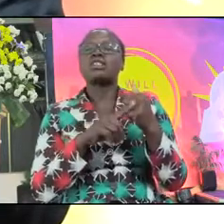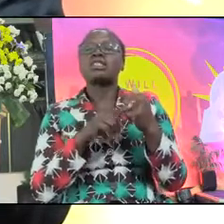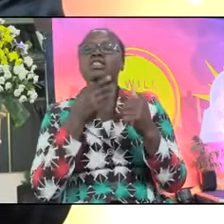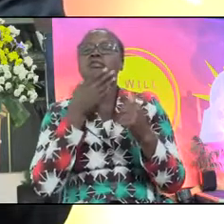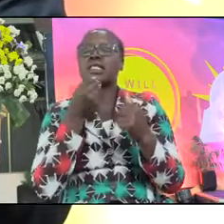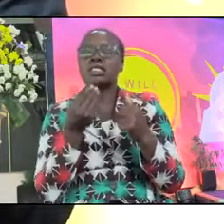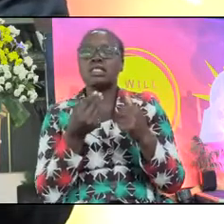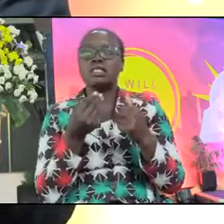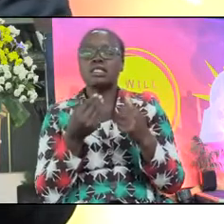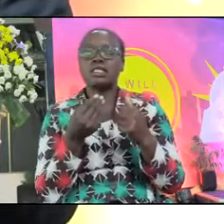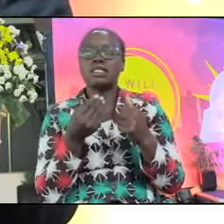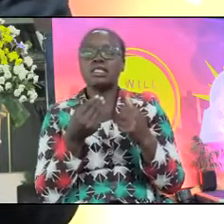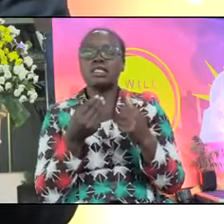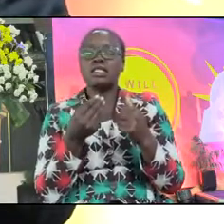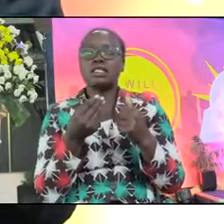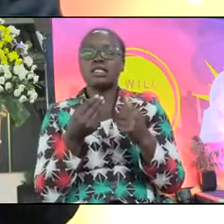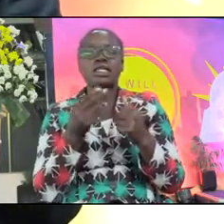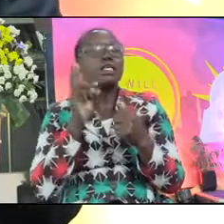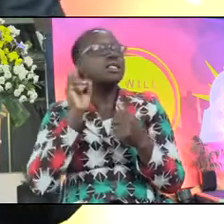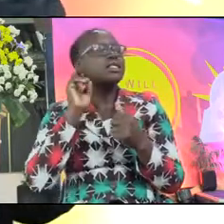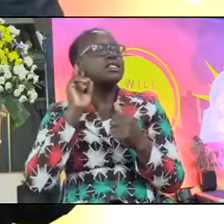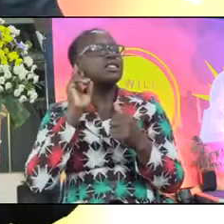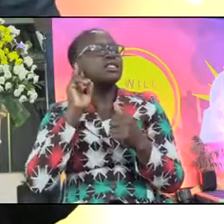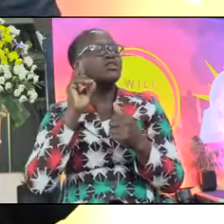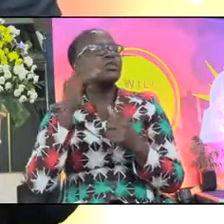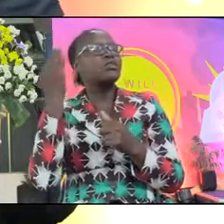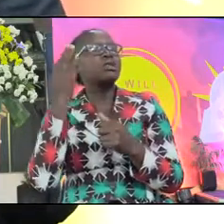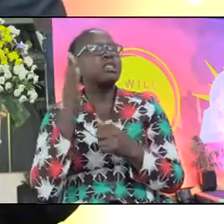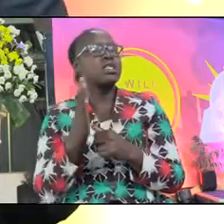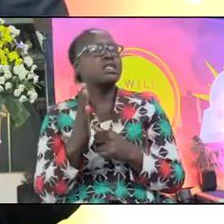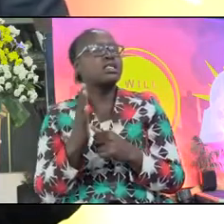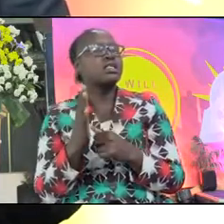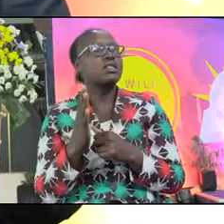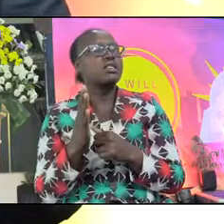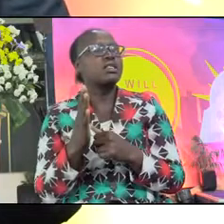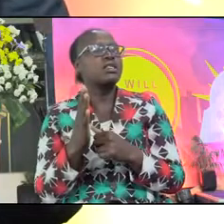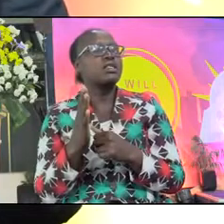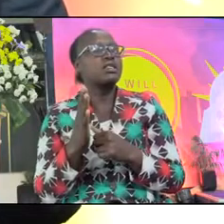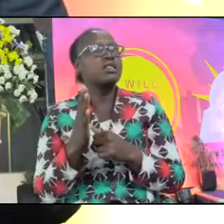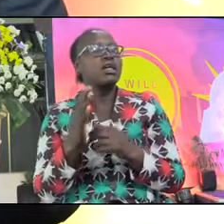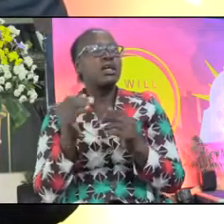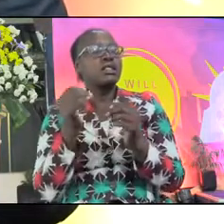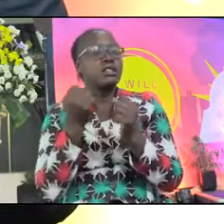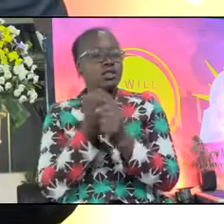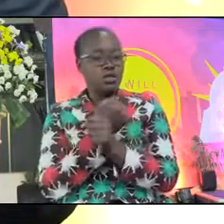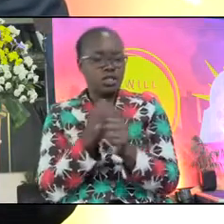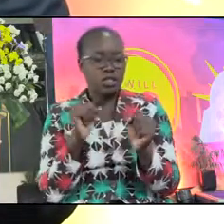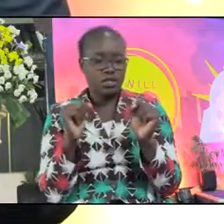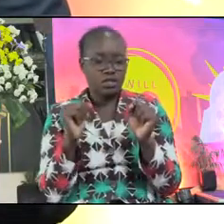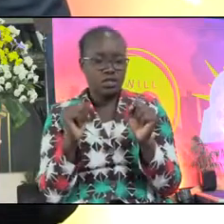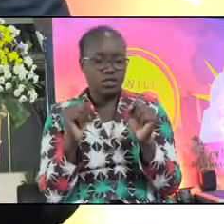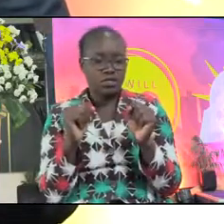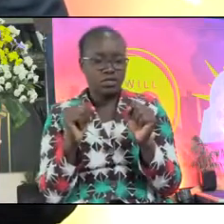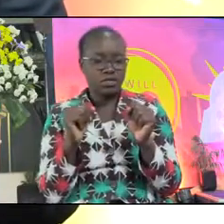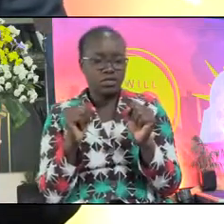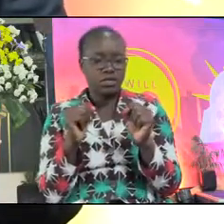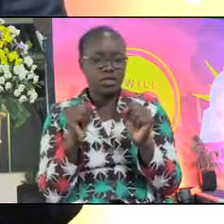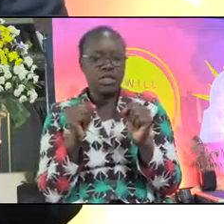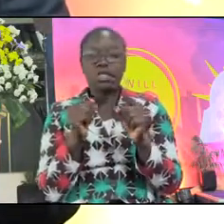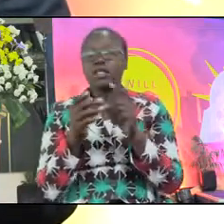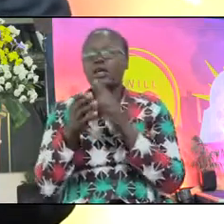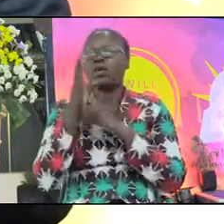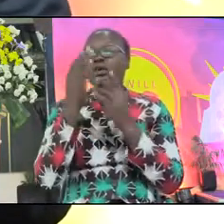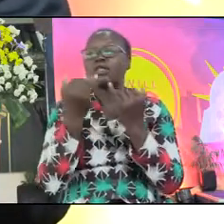276 men listened to the preacher and they were saved. And to